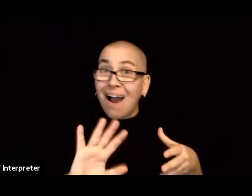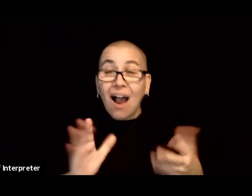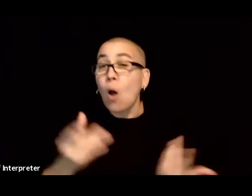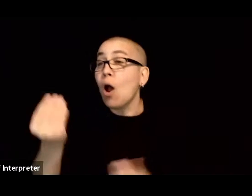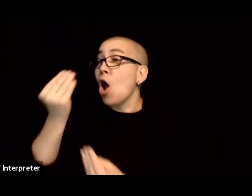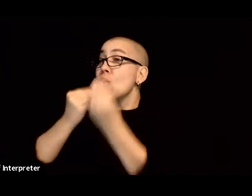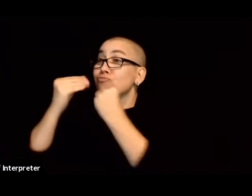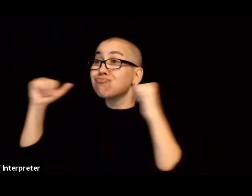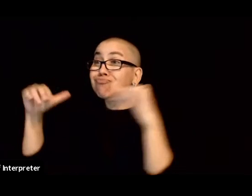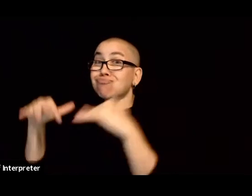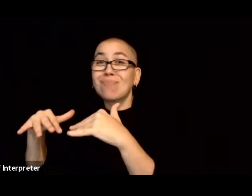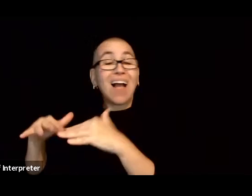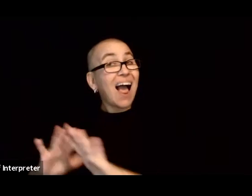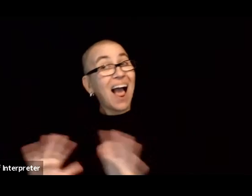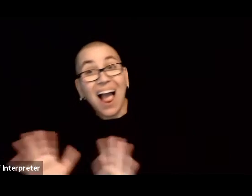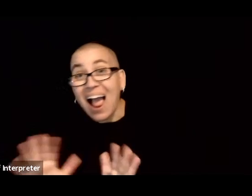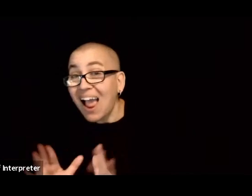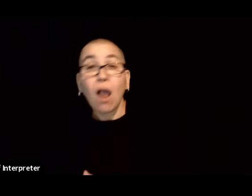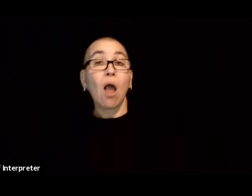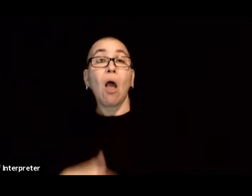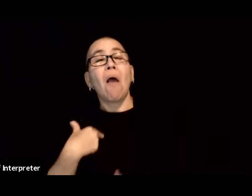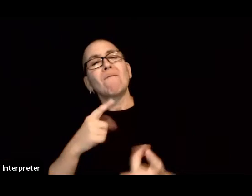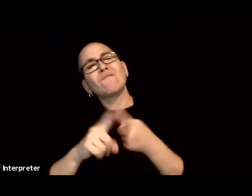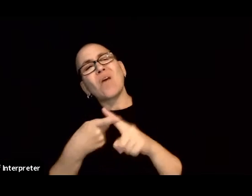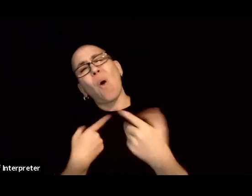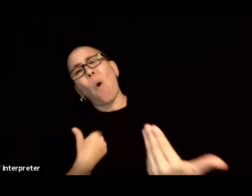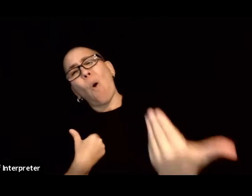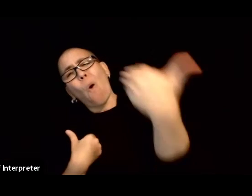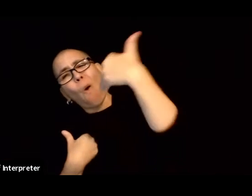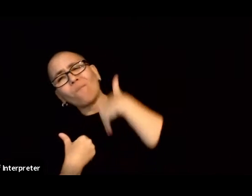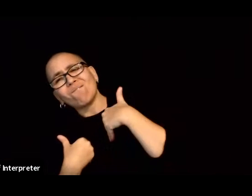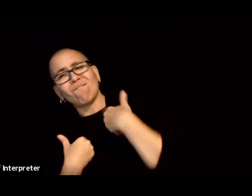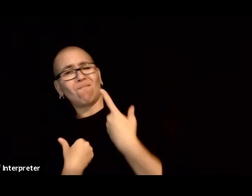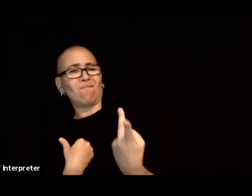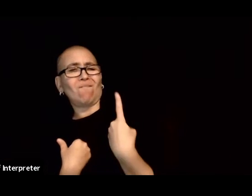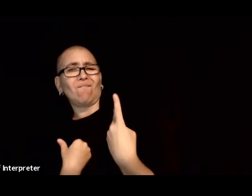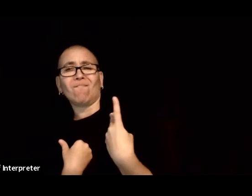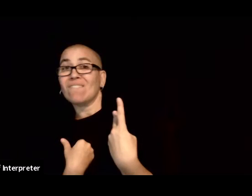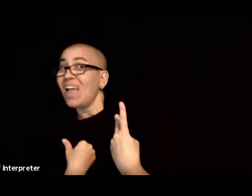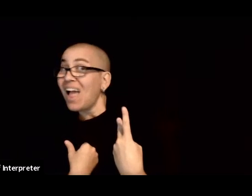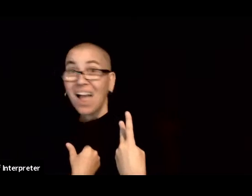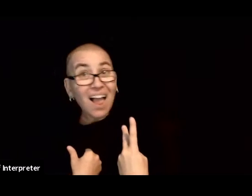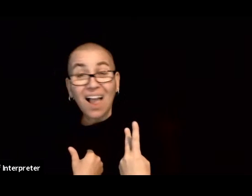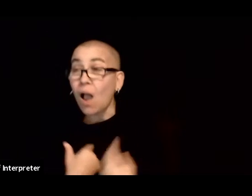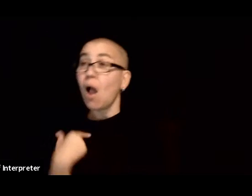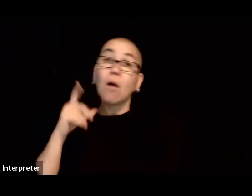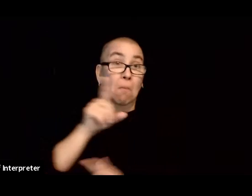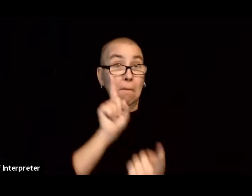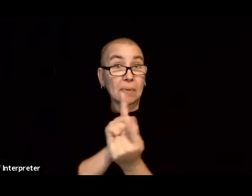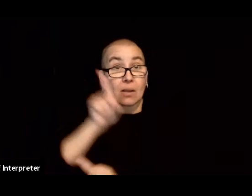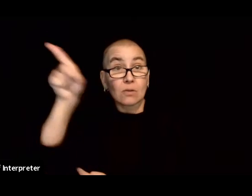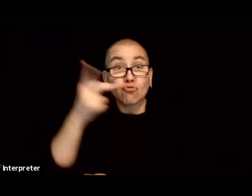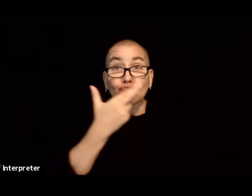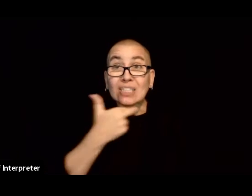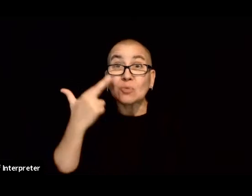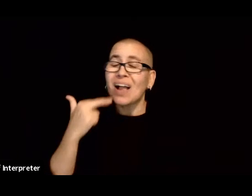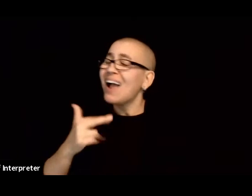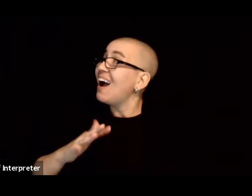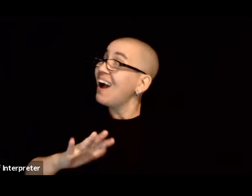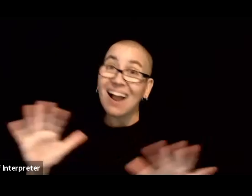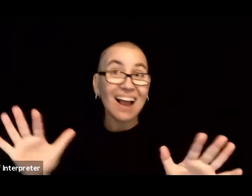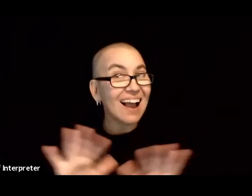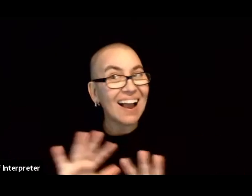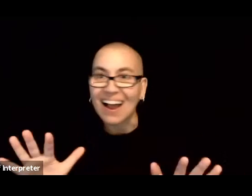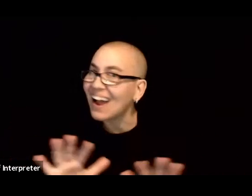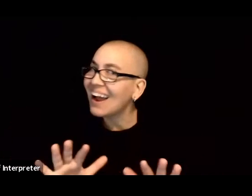friends. That if people would take the precautionary measures as seriously in their private interactions as